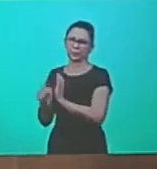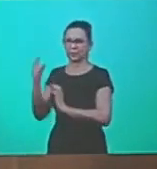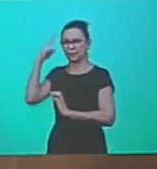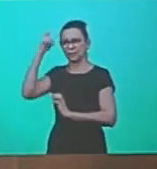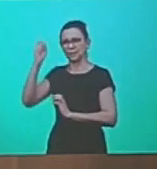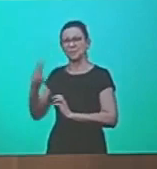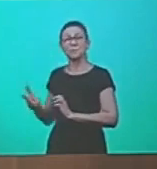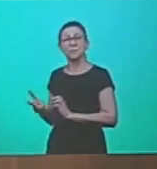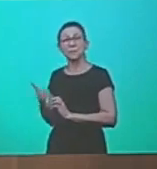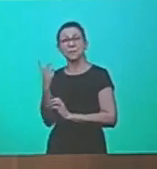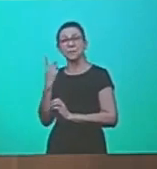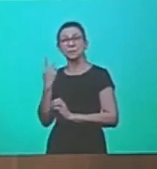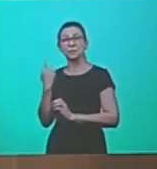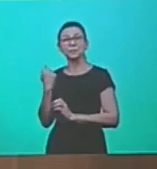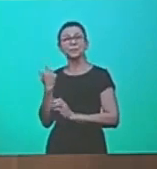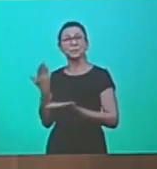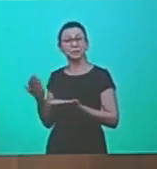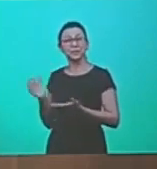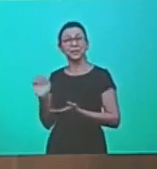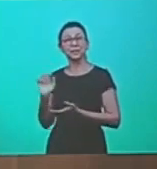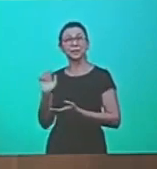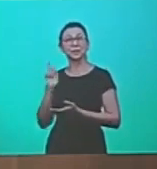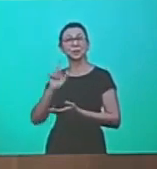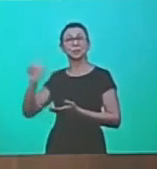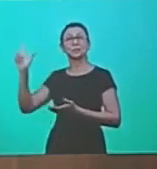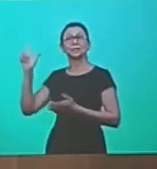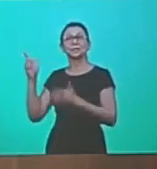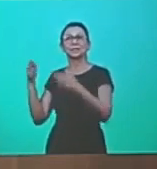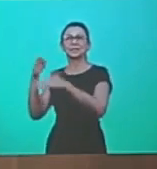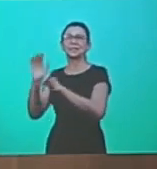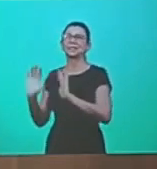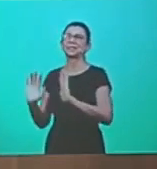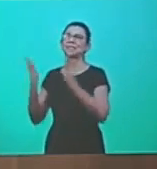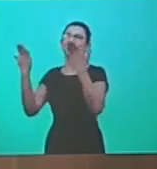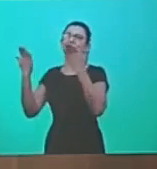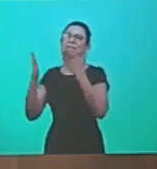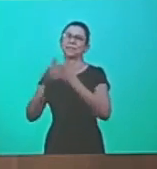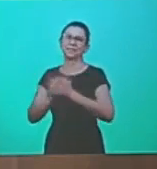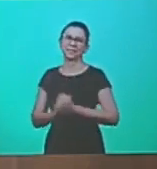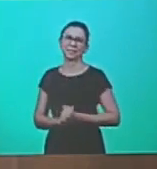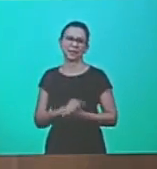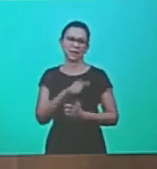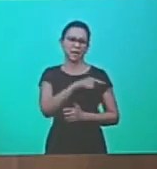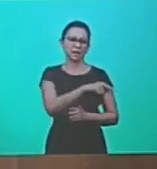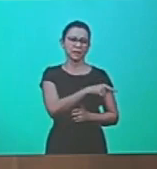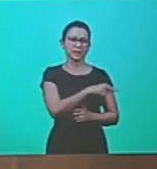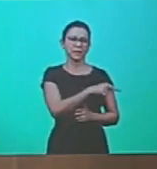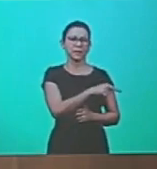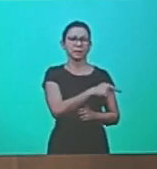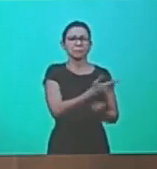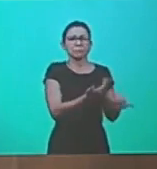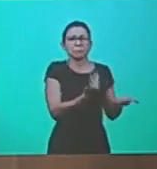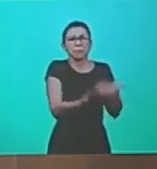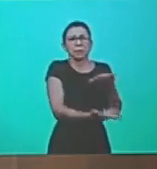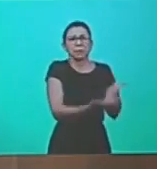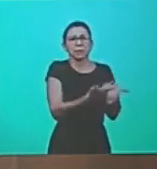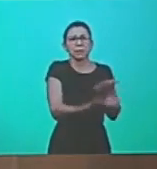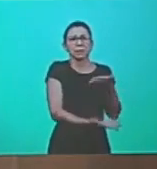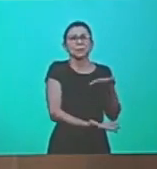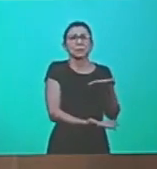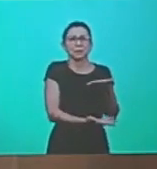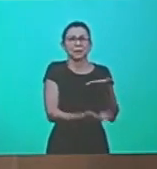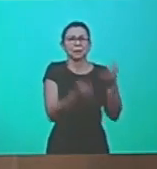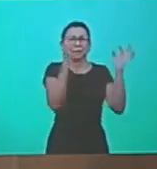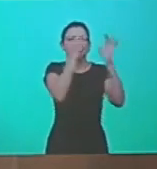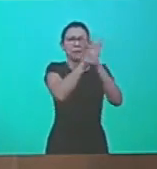The foolish woman who didn't have their lamps lit, they wanted to participate with the party. They wanted to be there, but they